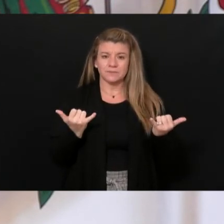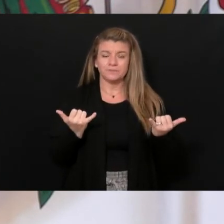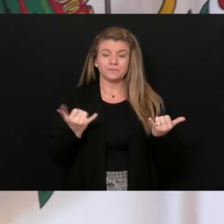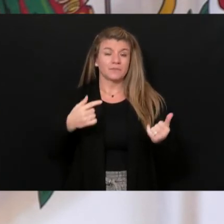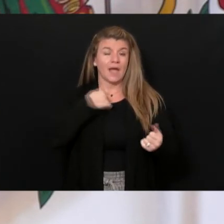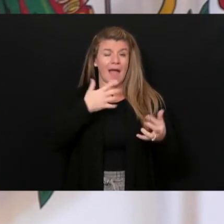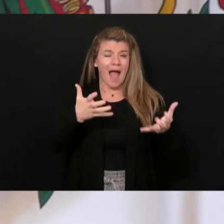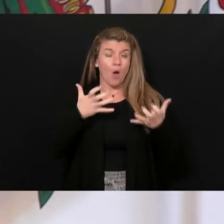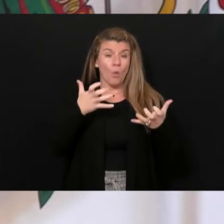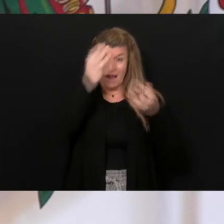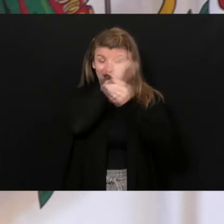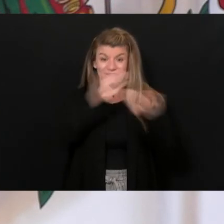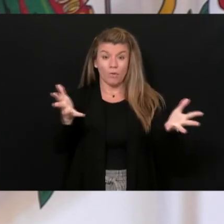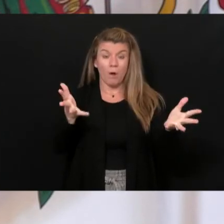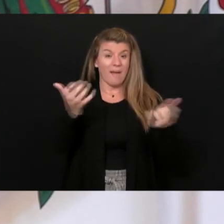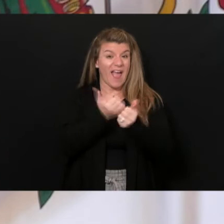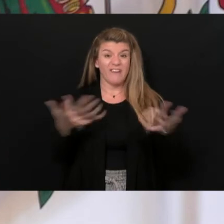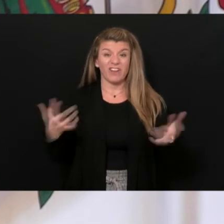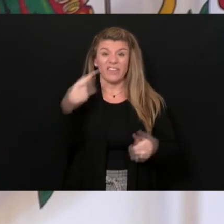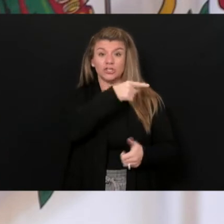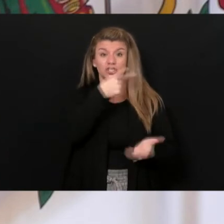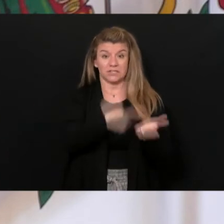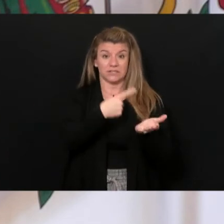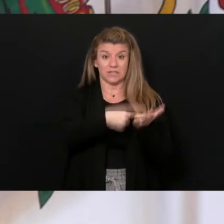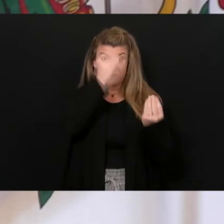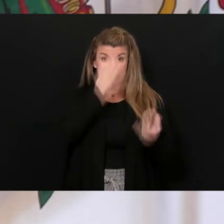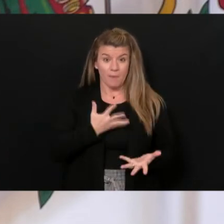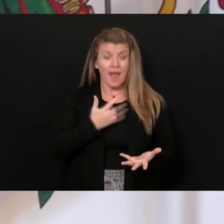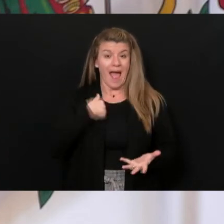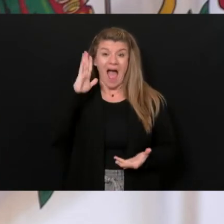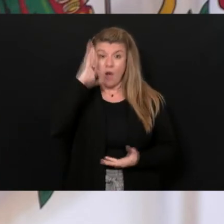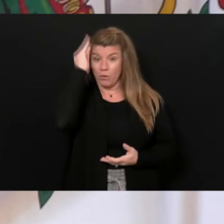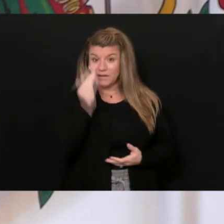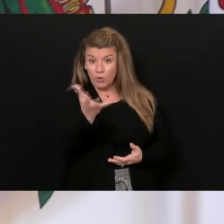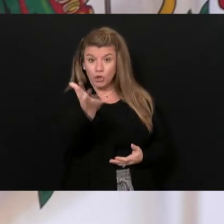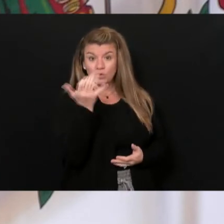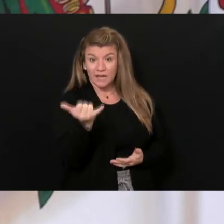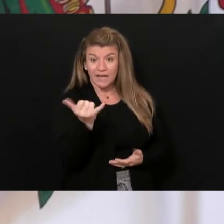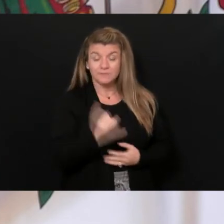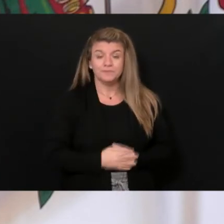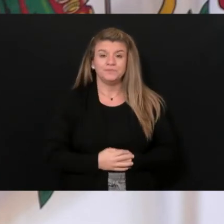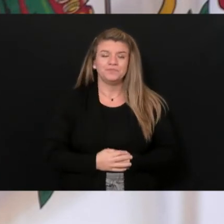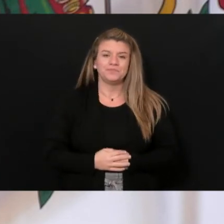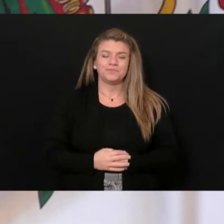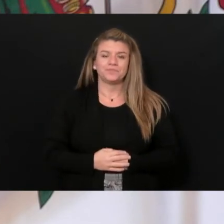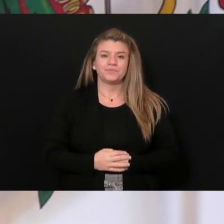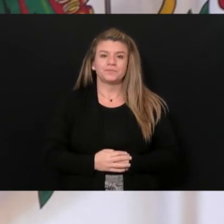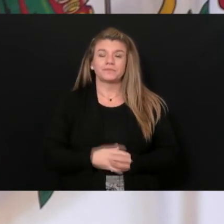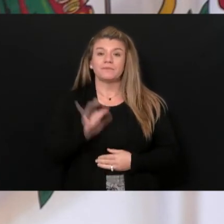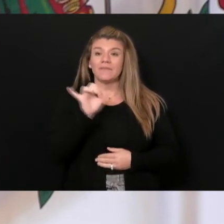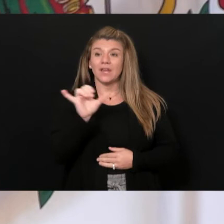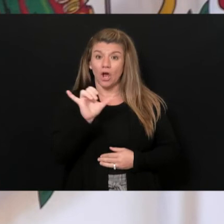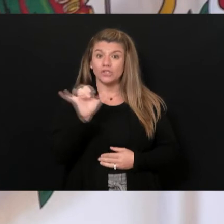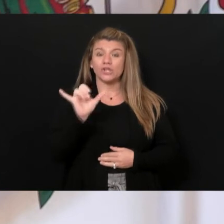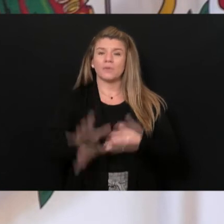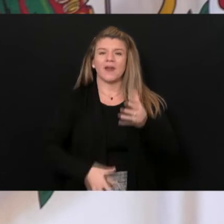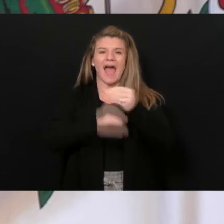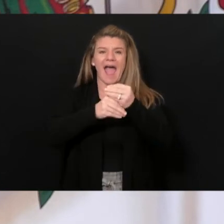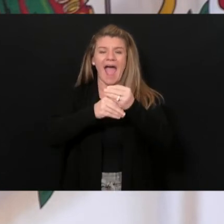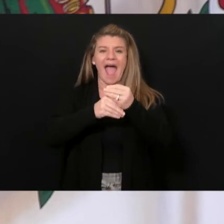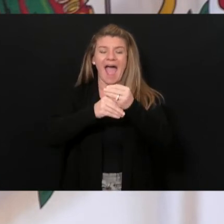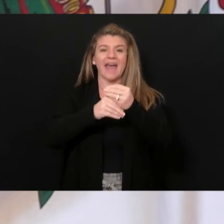want to share all the stuff that she went over with us, with you, and tell you just how,